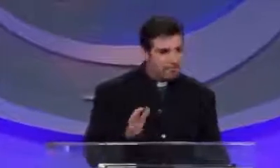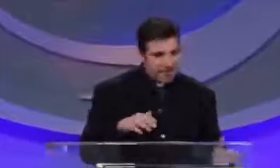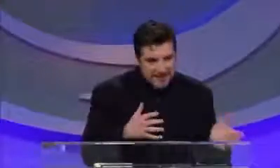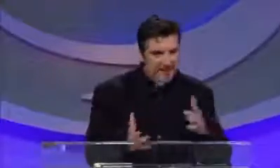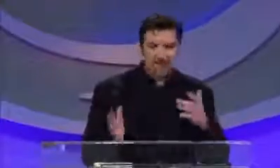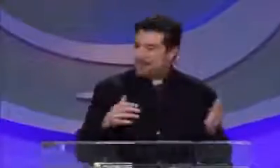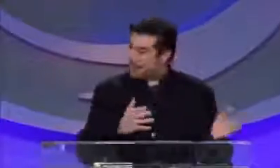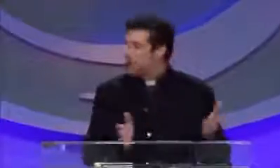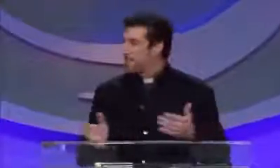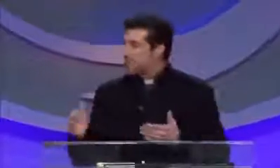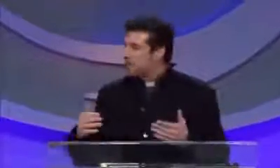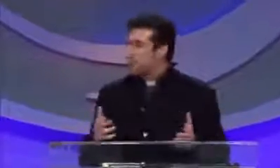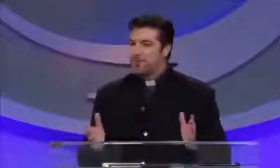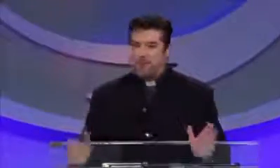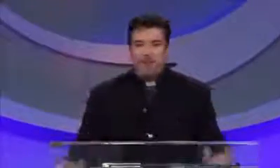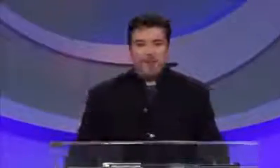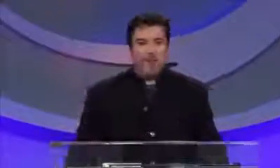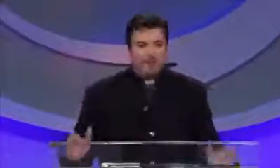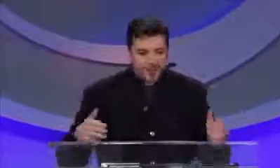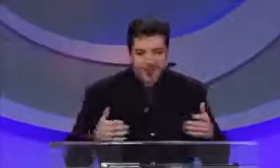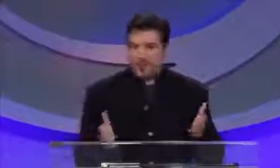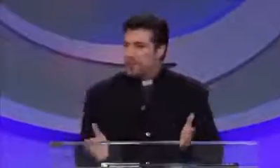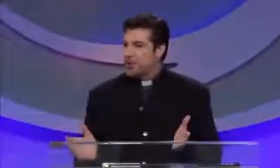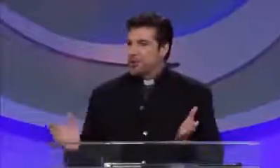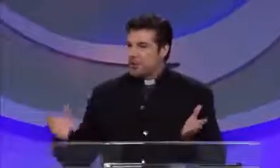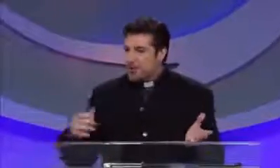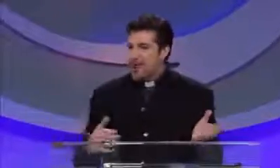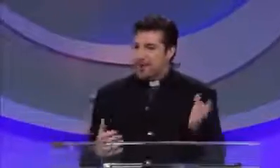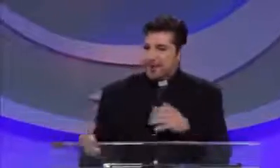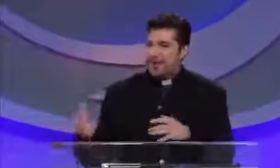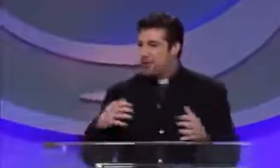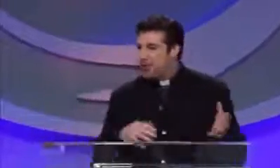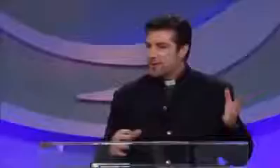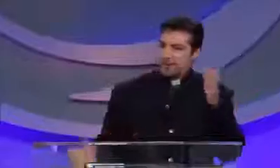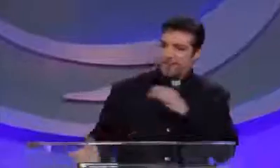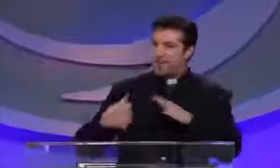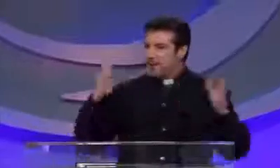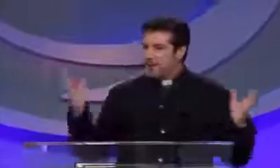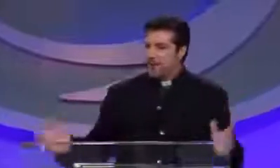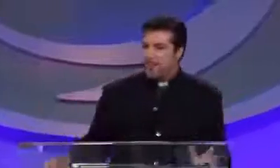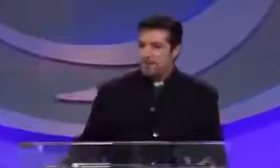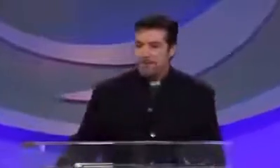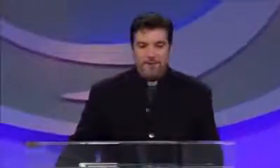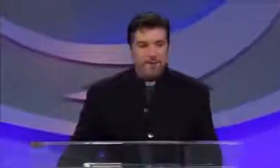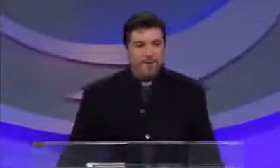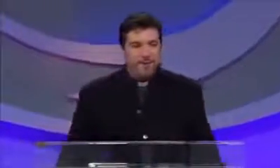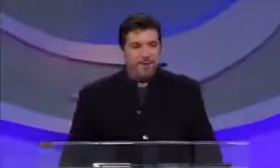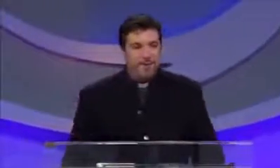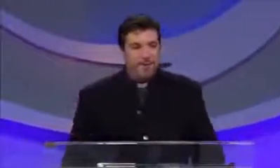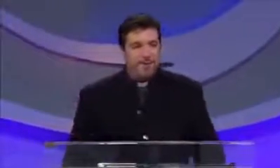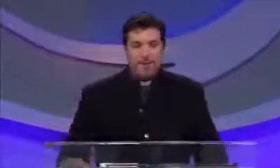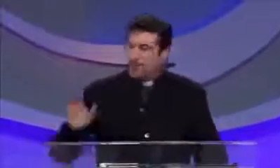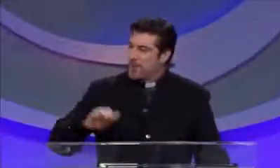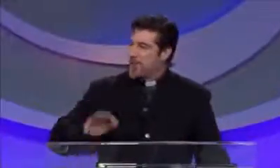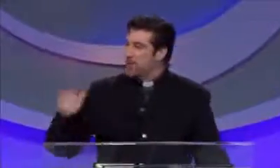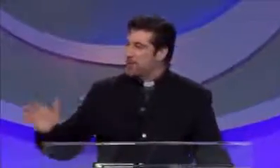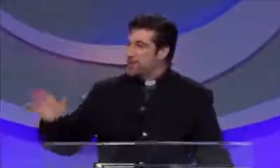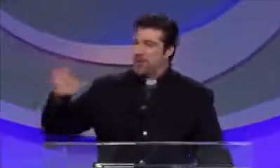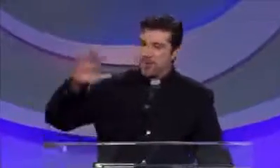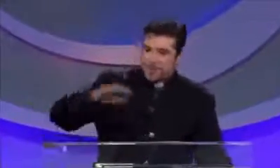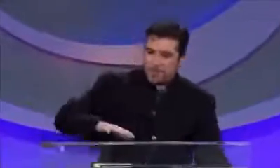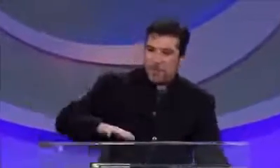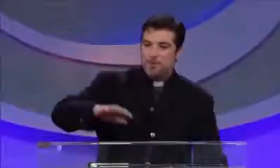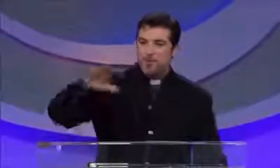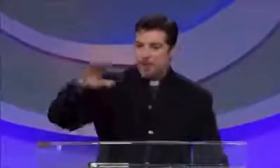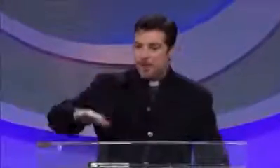some political, diplomatic maneuvering of the Catholic Church to try and get us all to become one big thing. They really